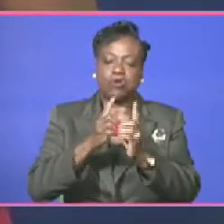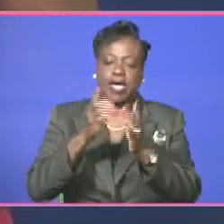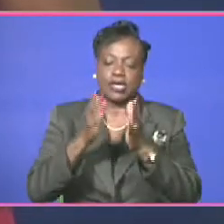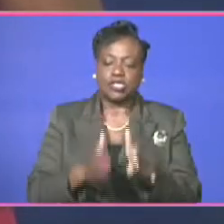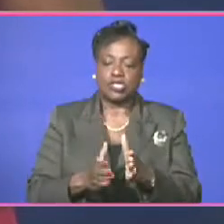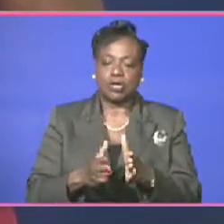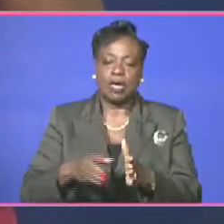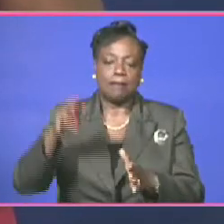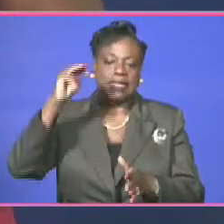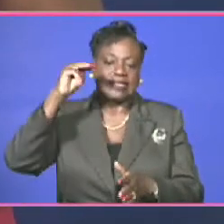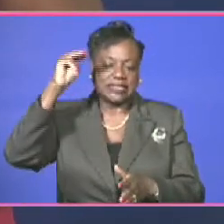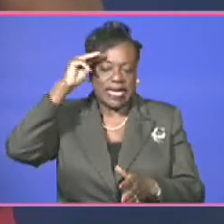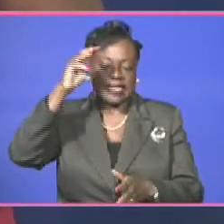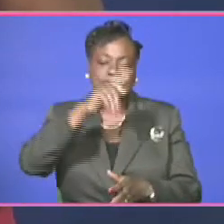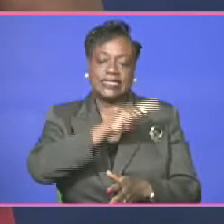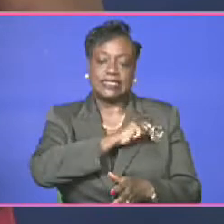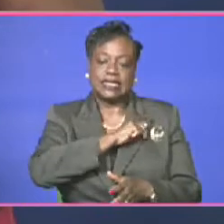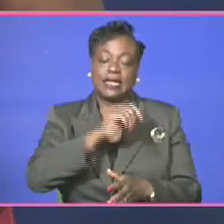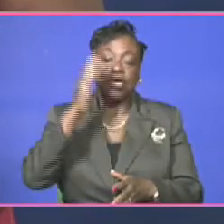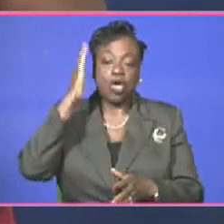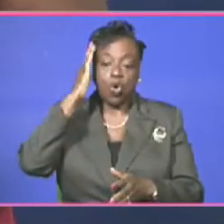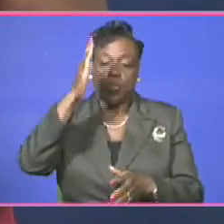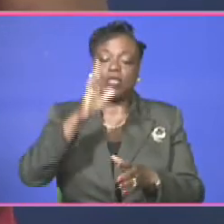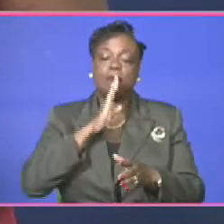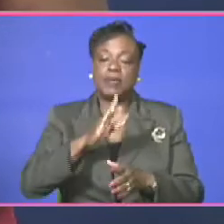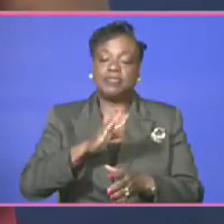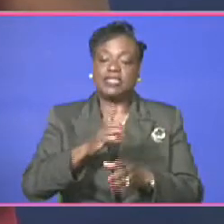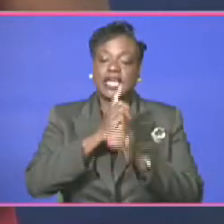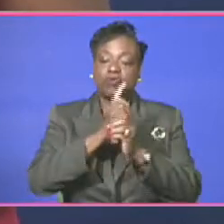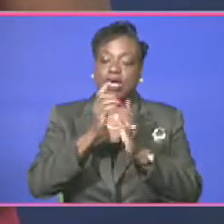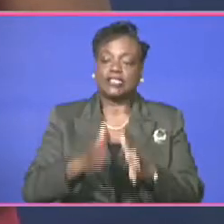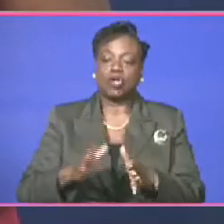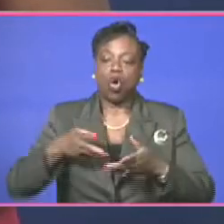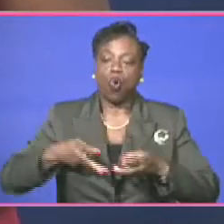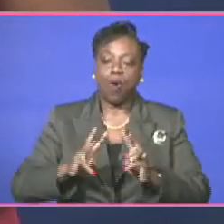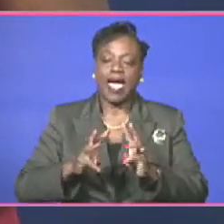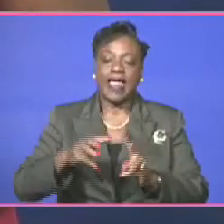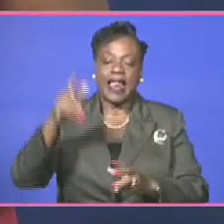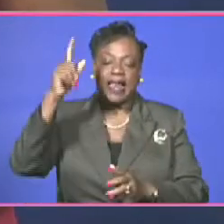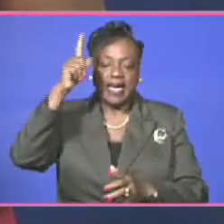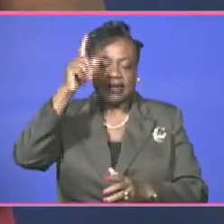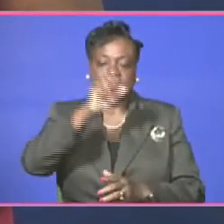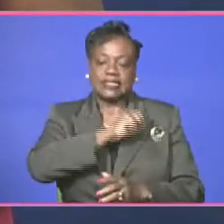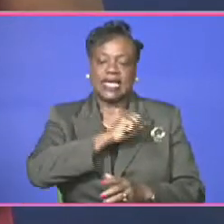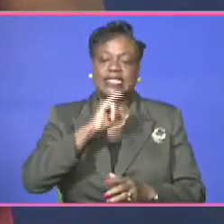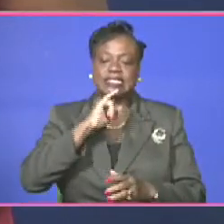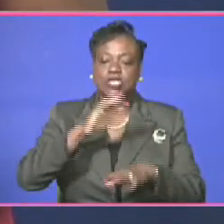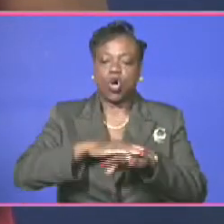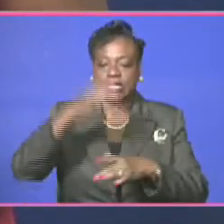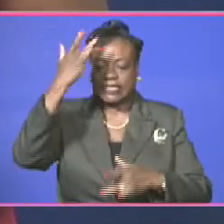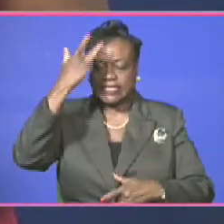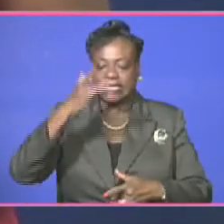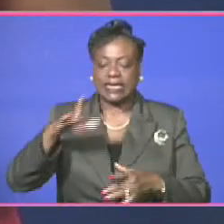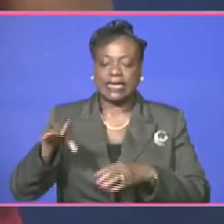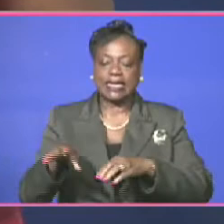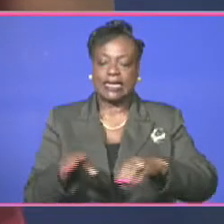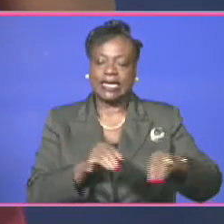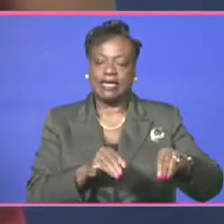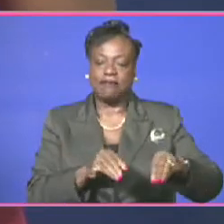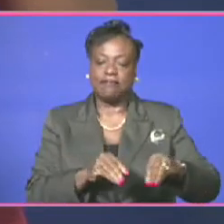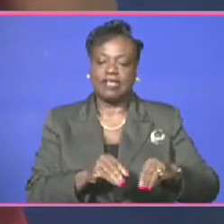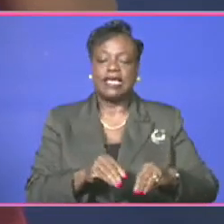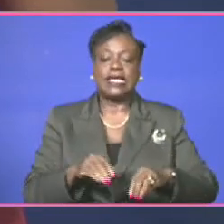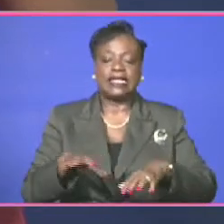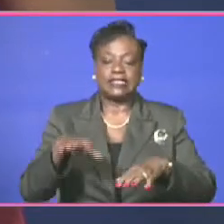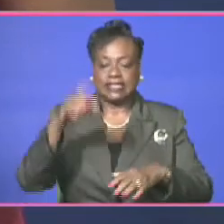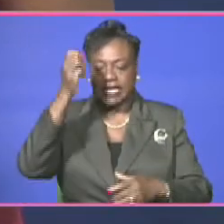Acting Director of Education while Lionel Sands is on sick leave. Sands fell ill over the weekend. His family thanks the